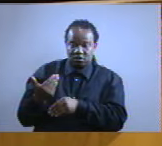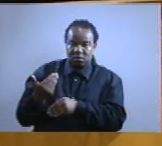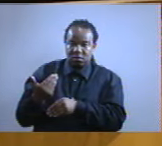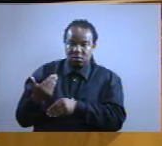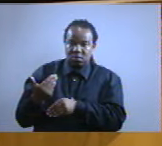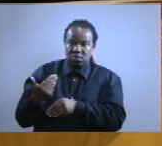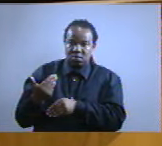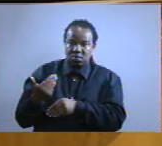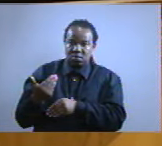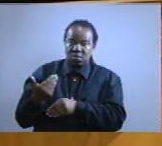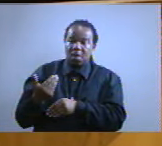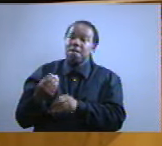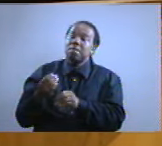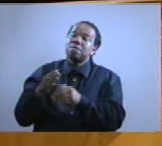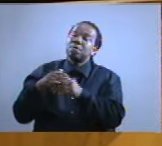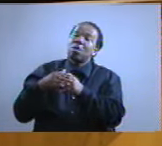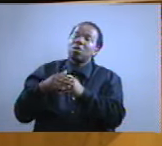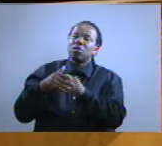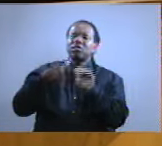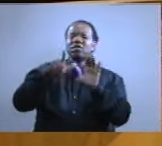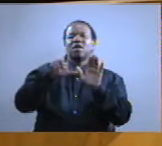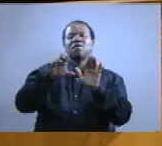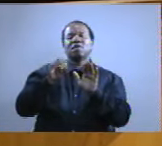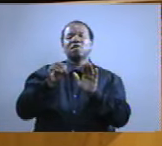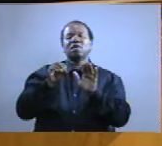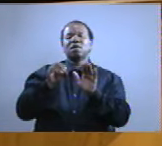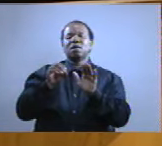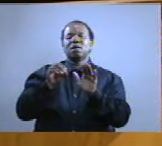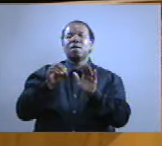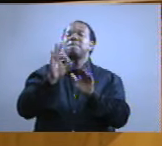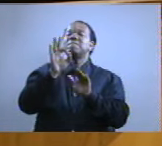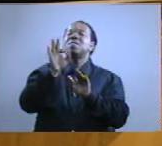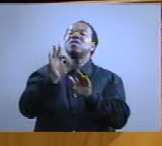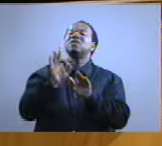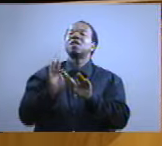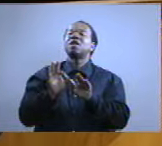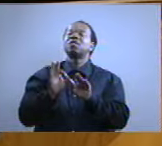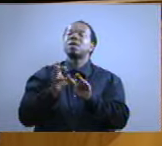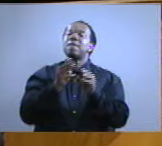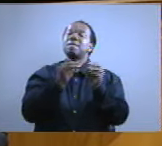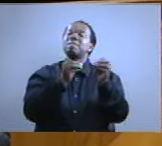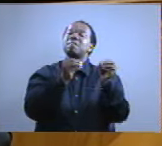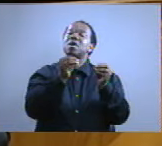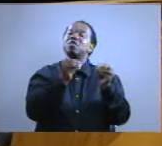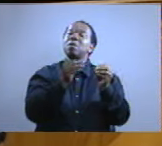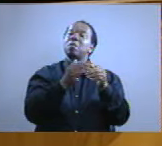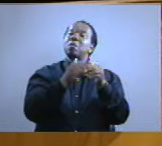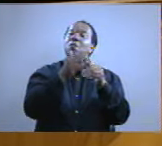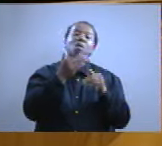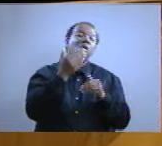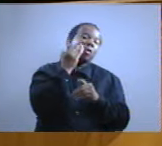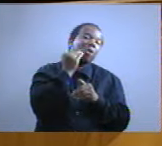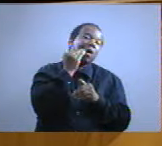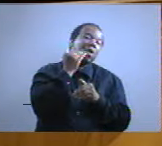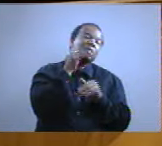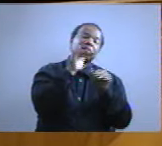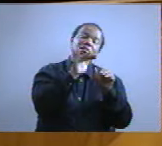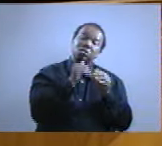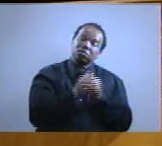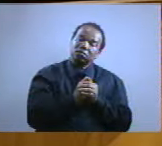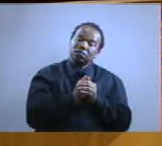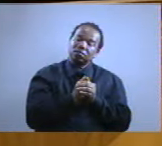wherein more than 70% of the management in the workplaces are predominantly white, and that